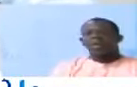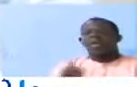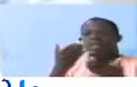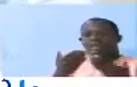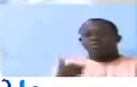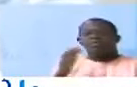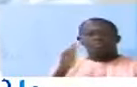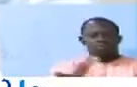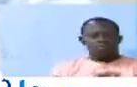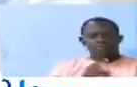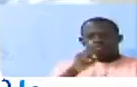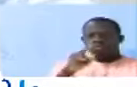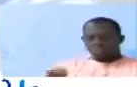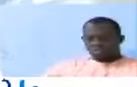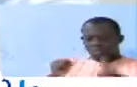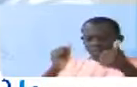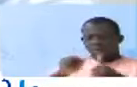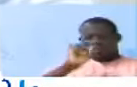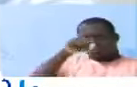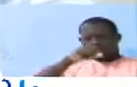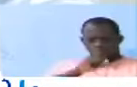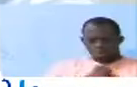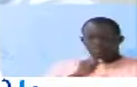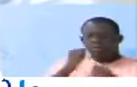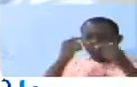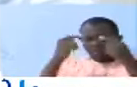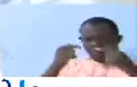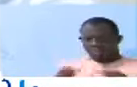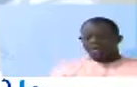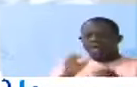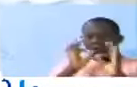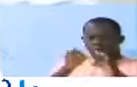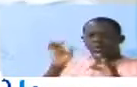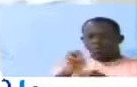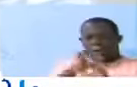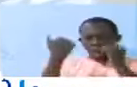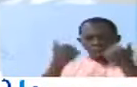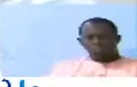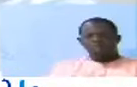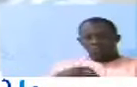Before you begin your testimony, I just wish to inform